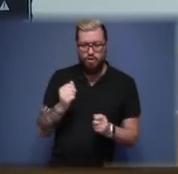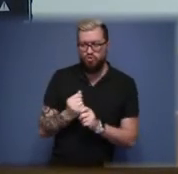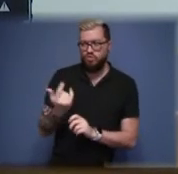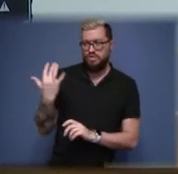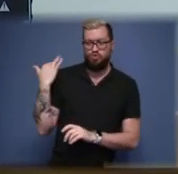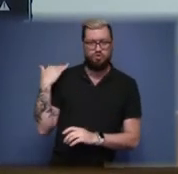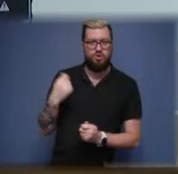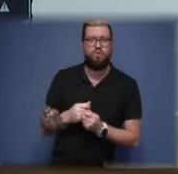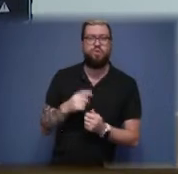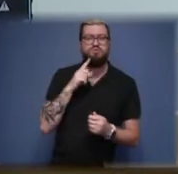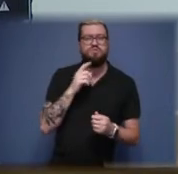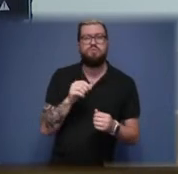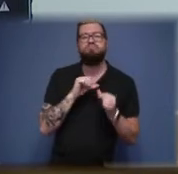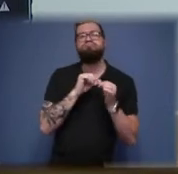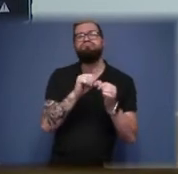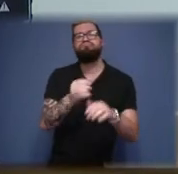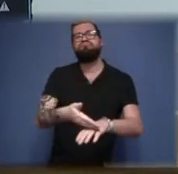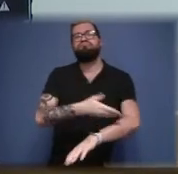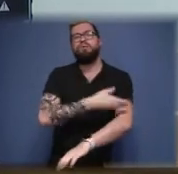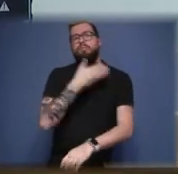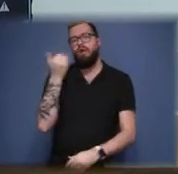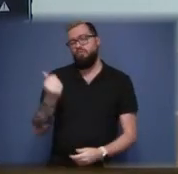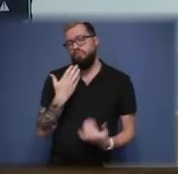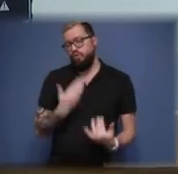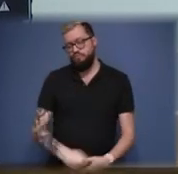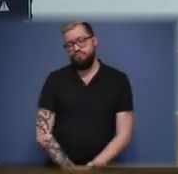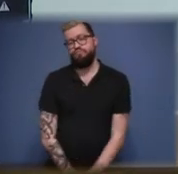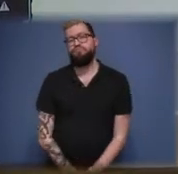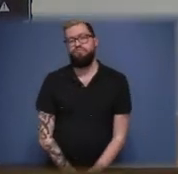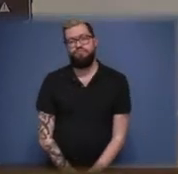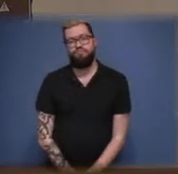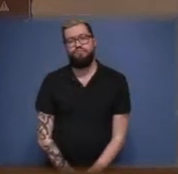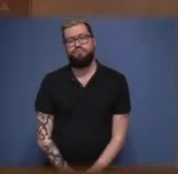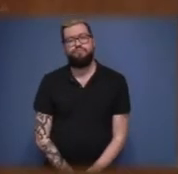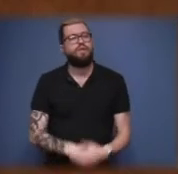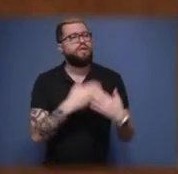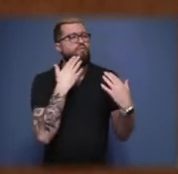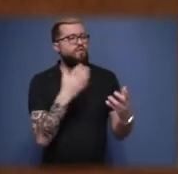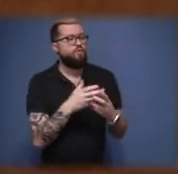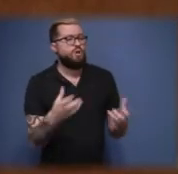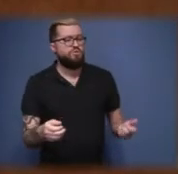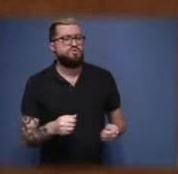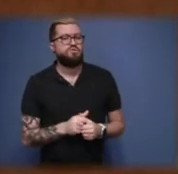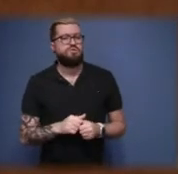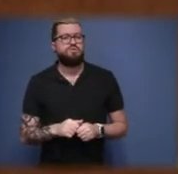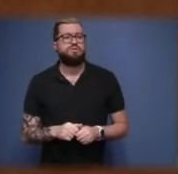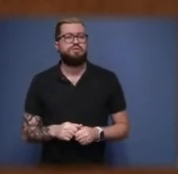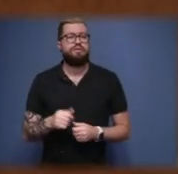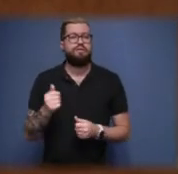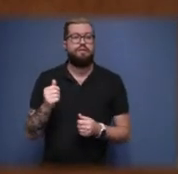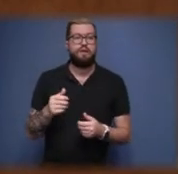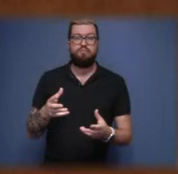can keep taking steps to make it even better. Thank you. Thank you very much. Agree. Is there